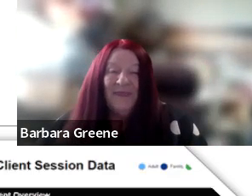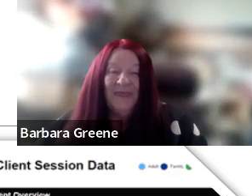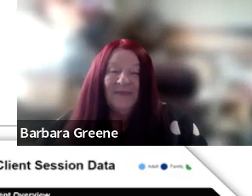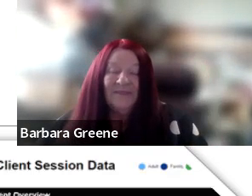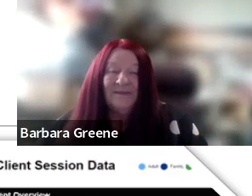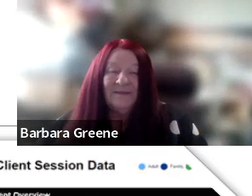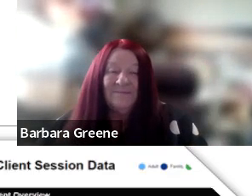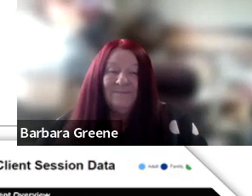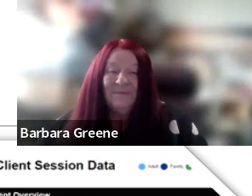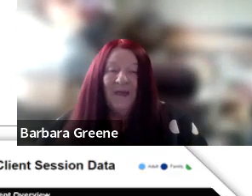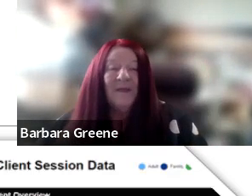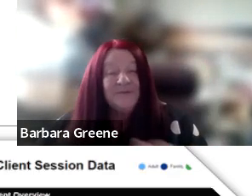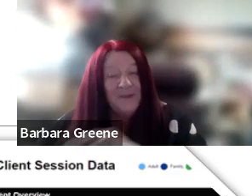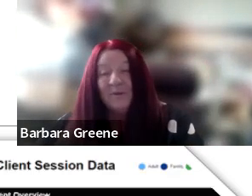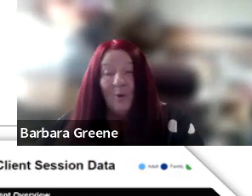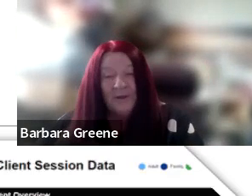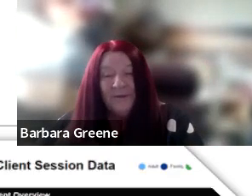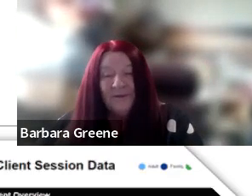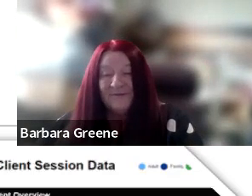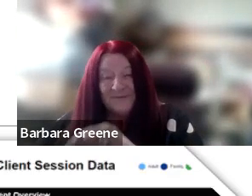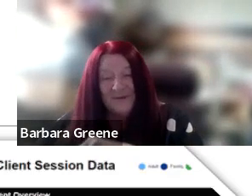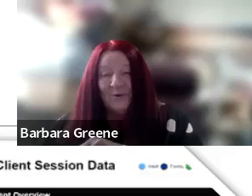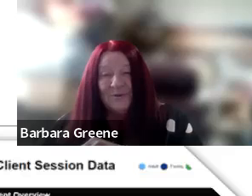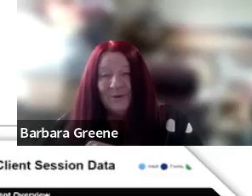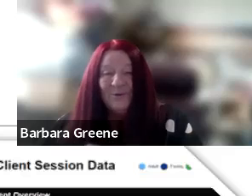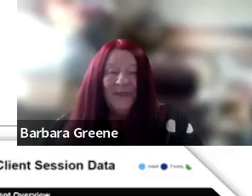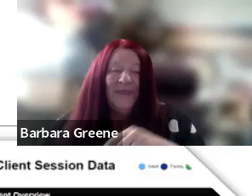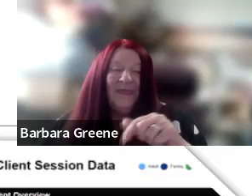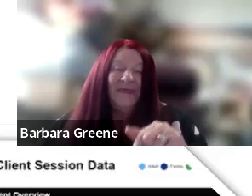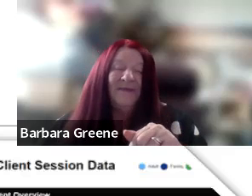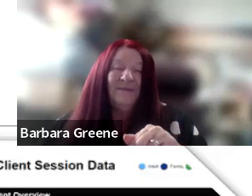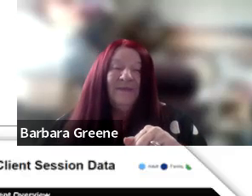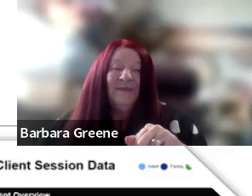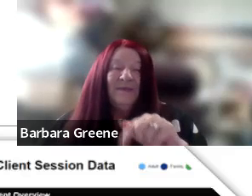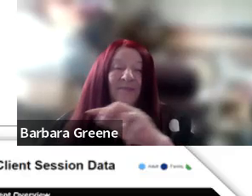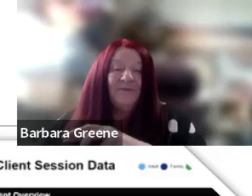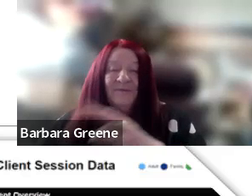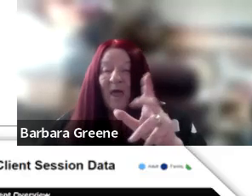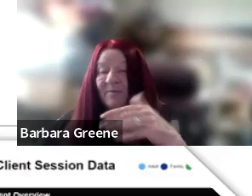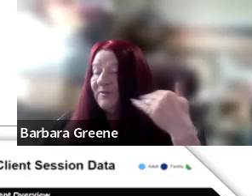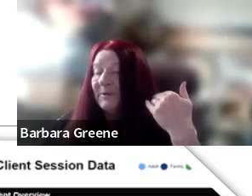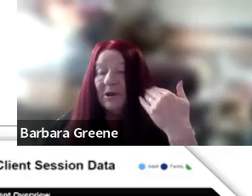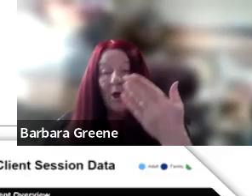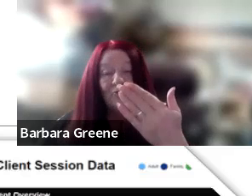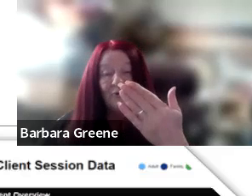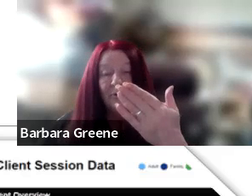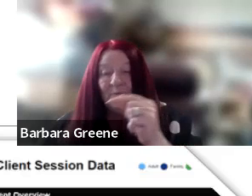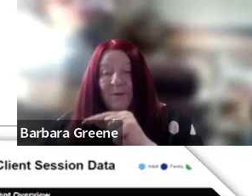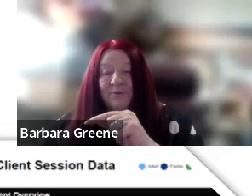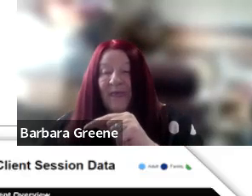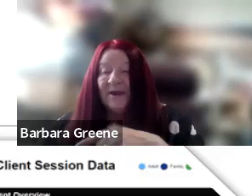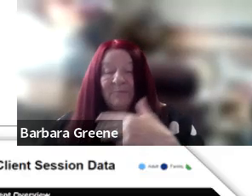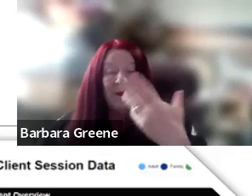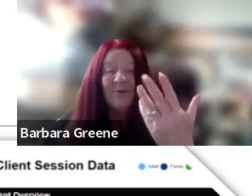means. And I'm 71, as I said earlier, and it's been a long journey